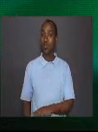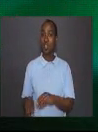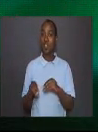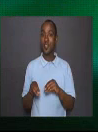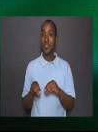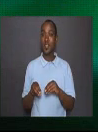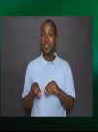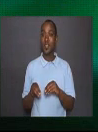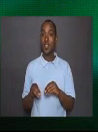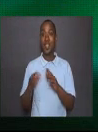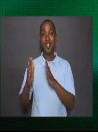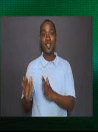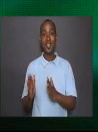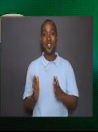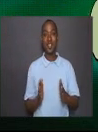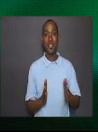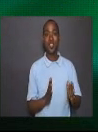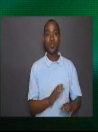Students, let's get ready.